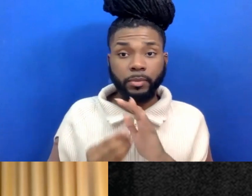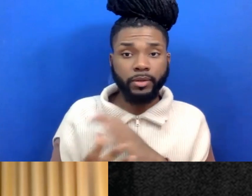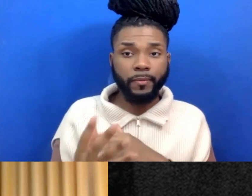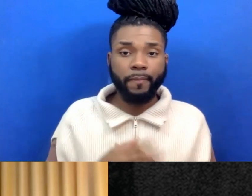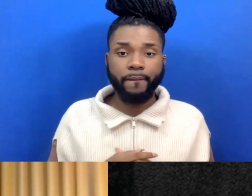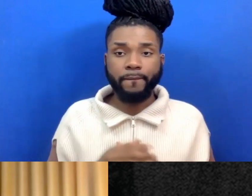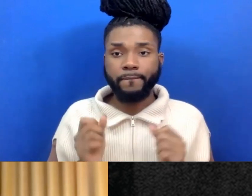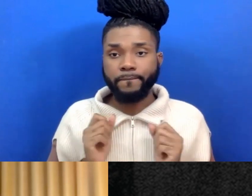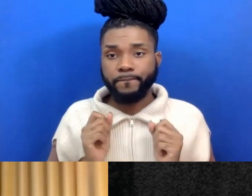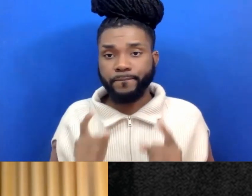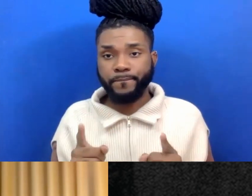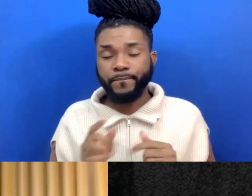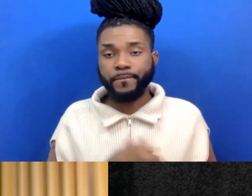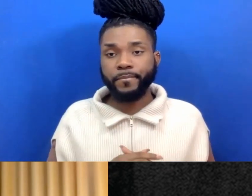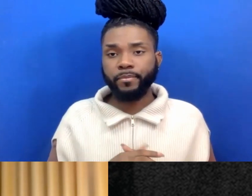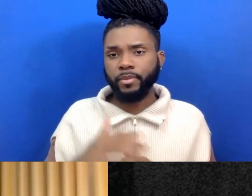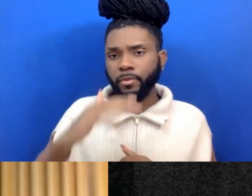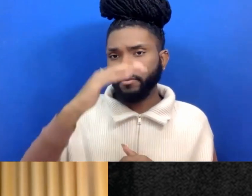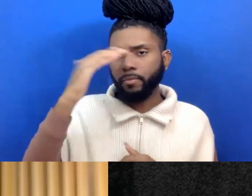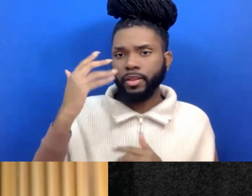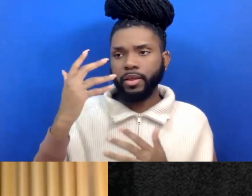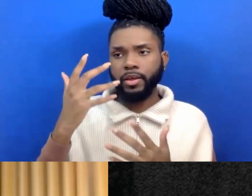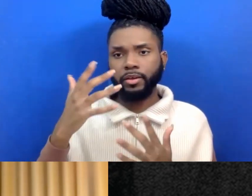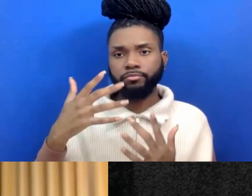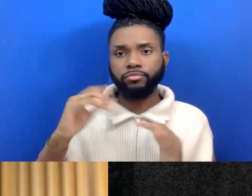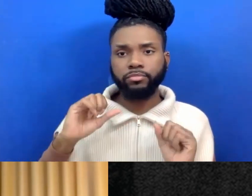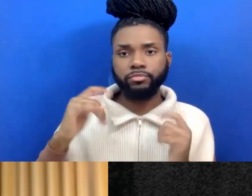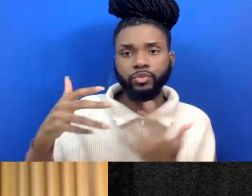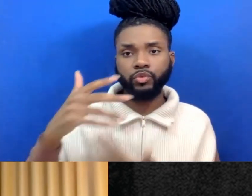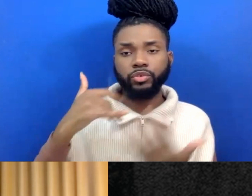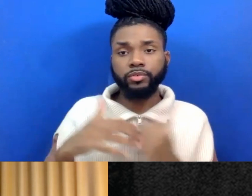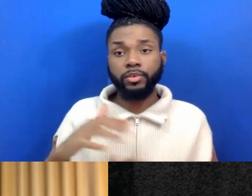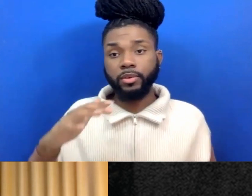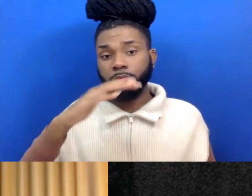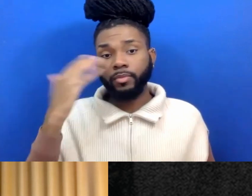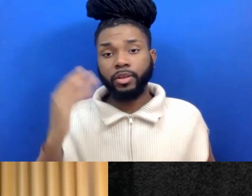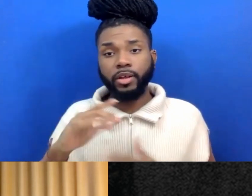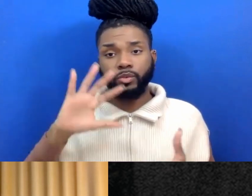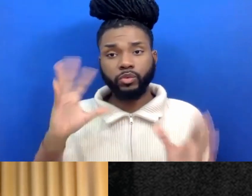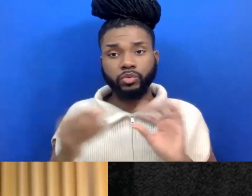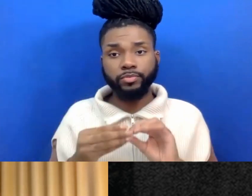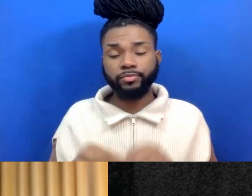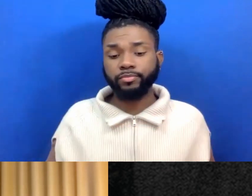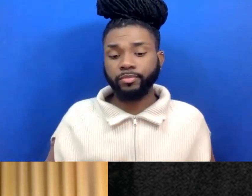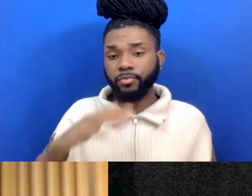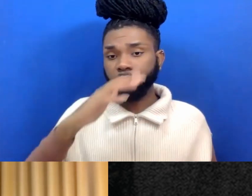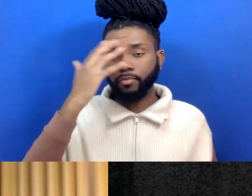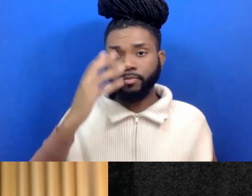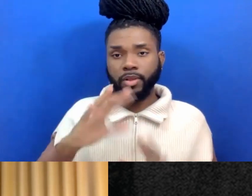improvisation, Black sociality, Black quotidian, Black precarity,